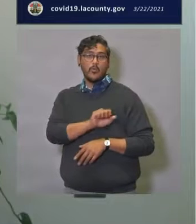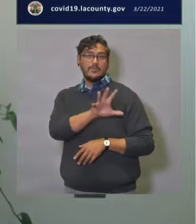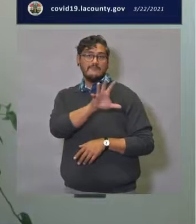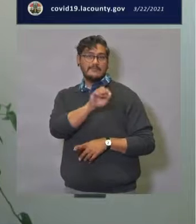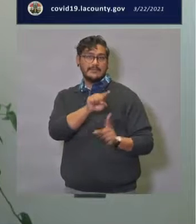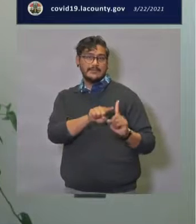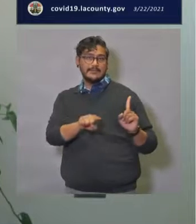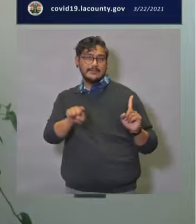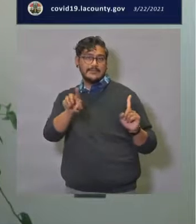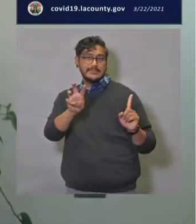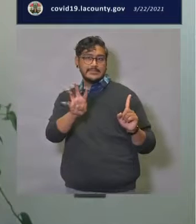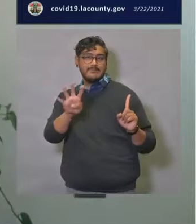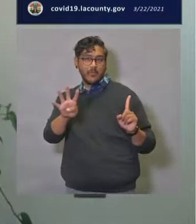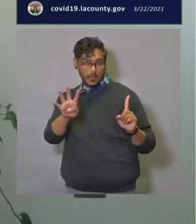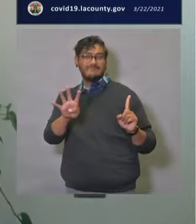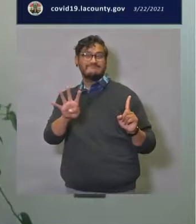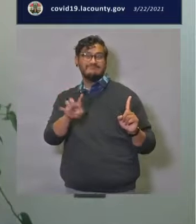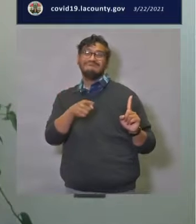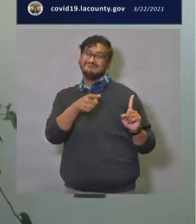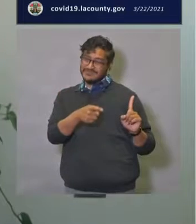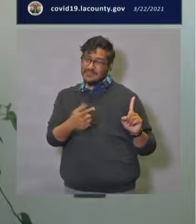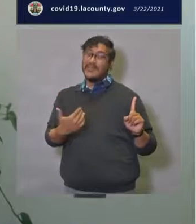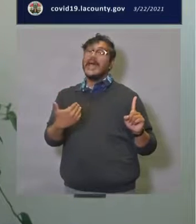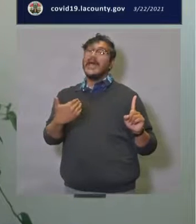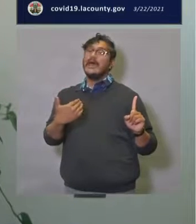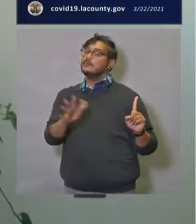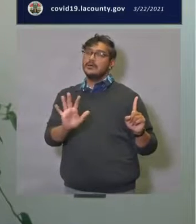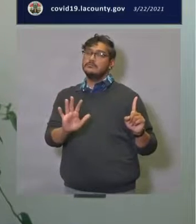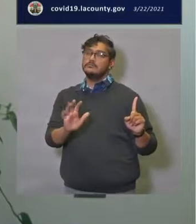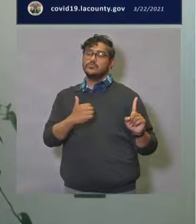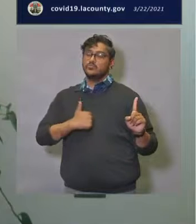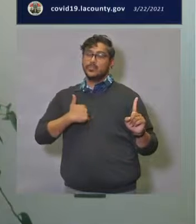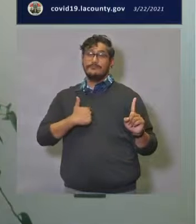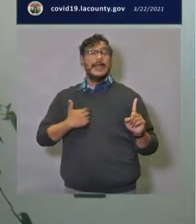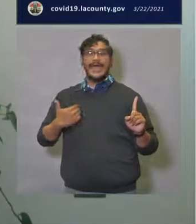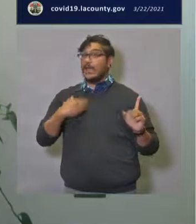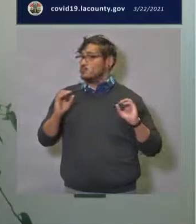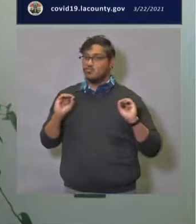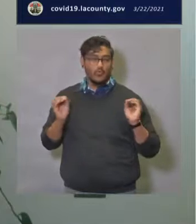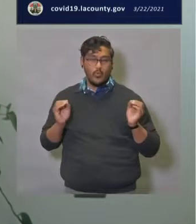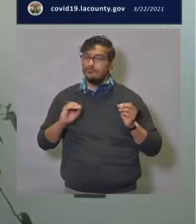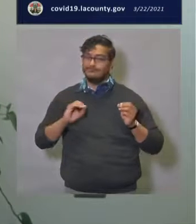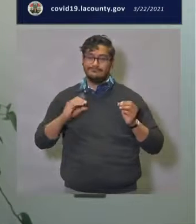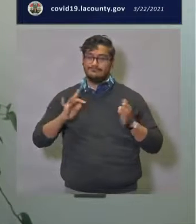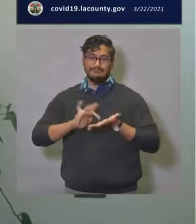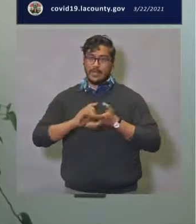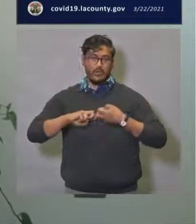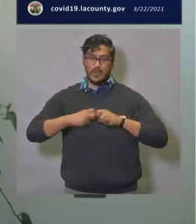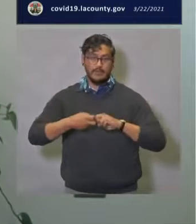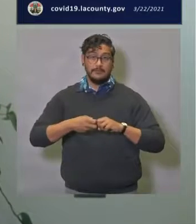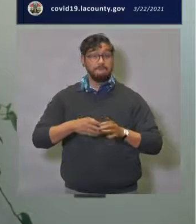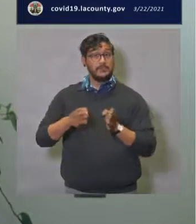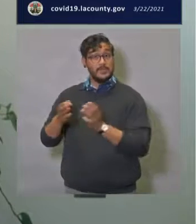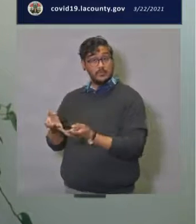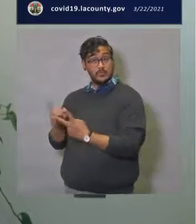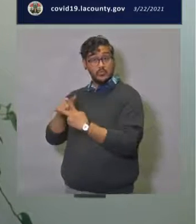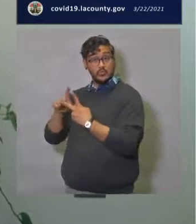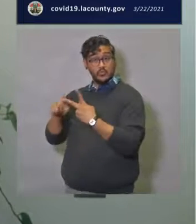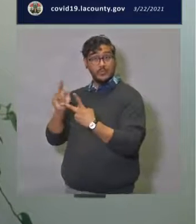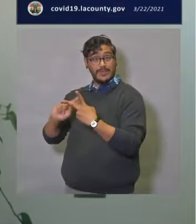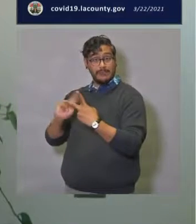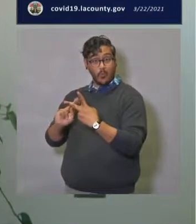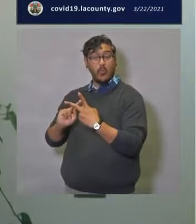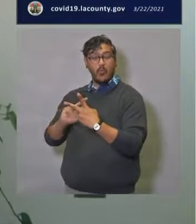50 and 64 and had no underlying health conditions. And 2 people who died are between the ages of 30